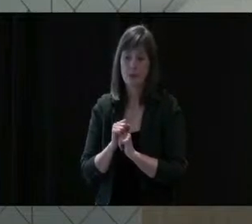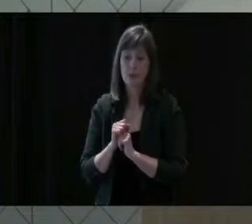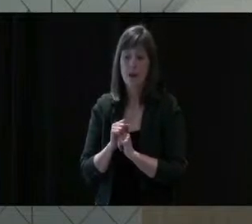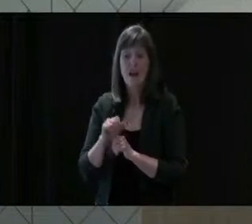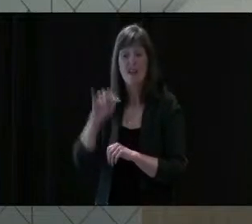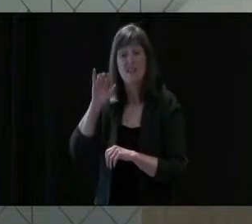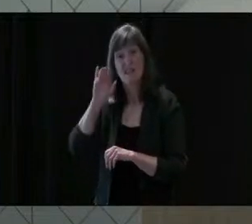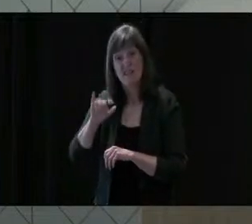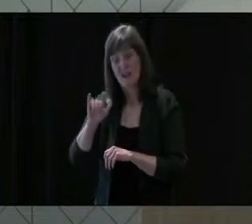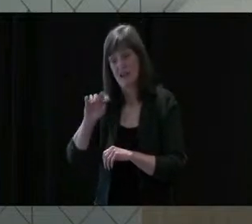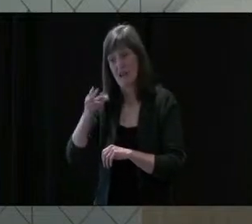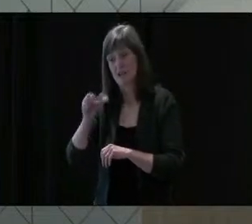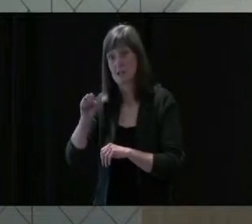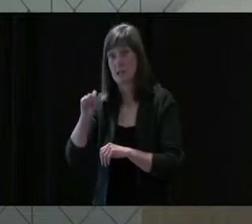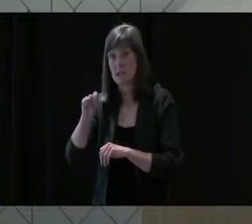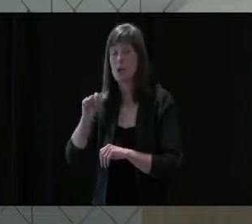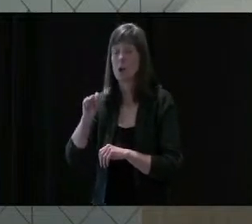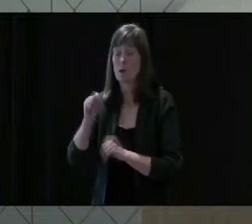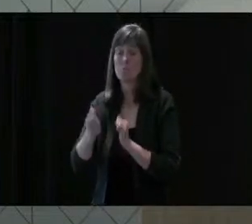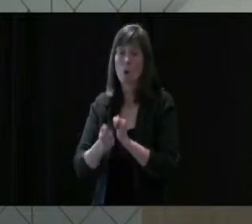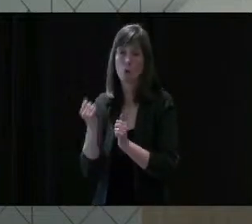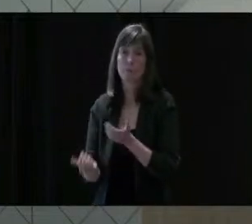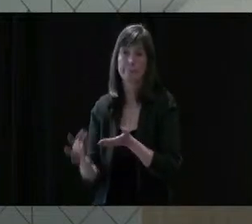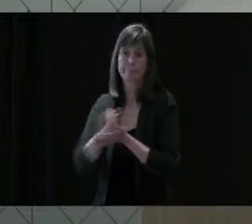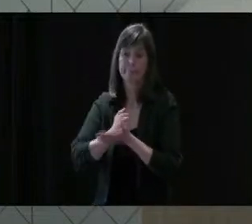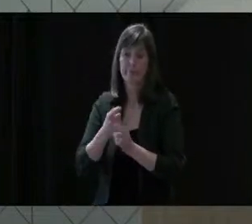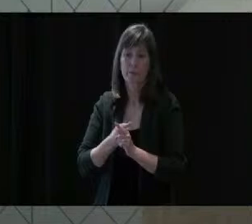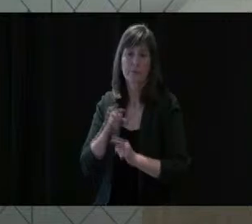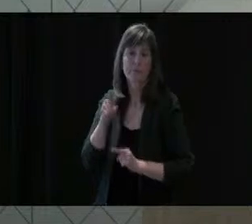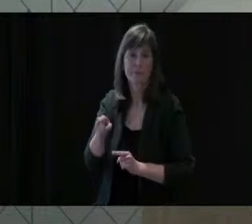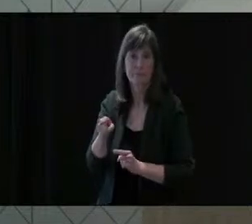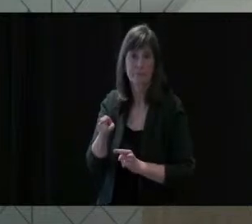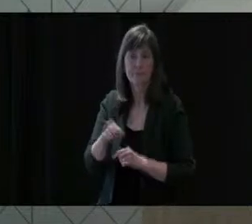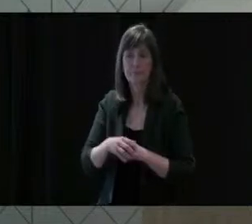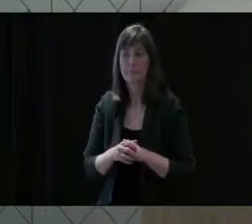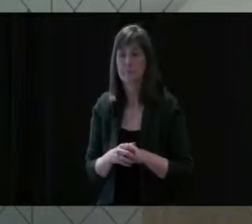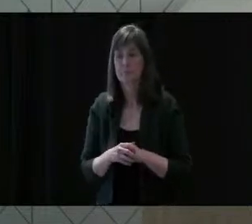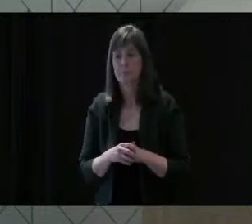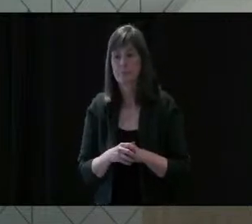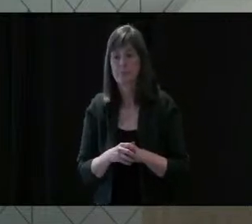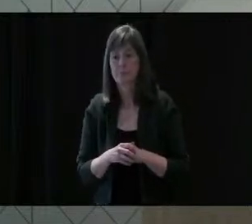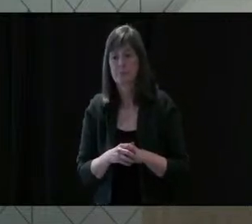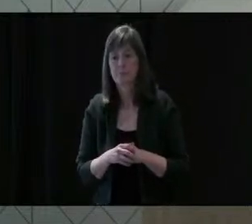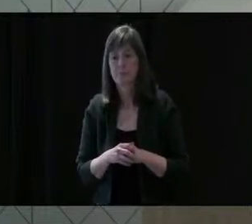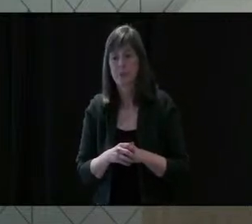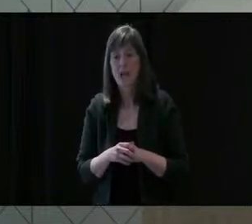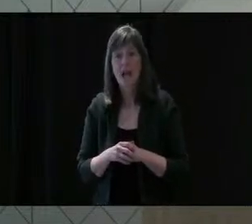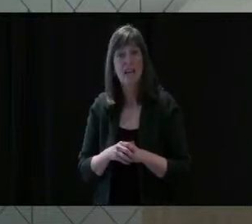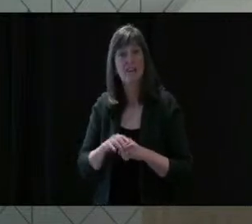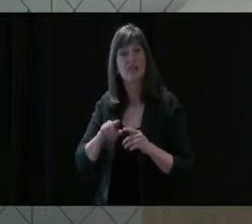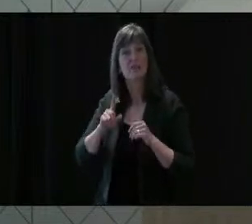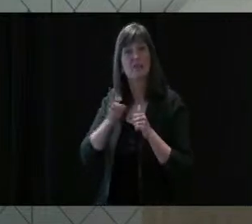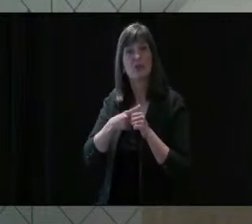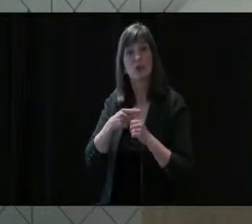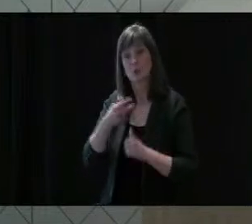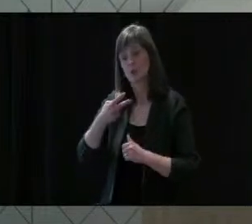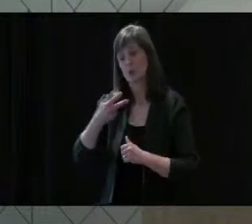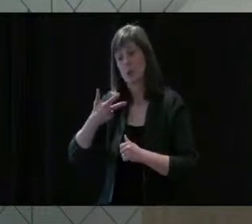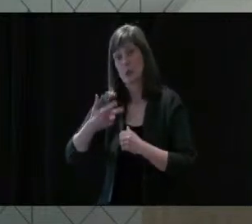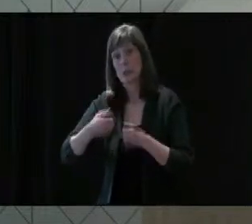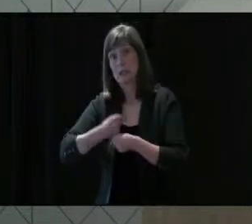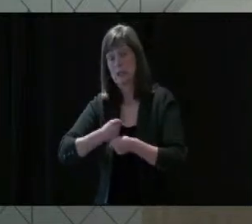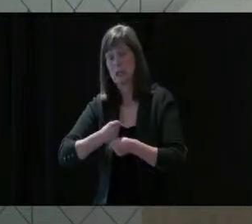contributes quite a considerable amount, especially in the early years of the financial improvement plan. But